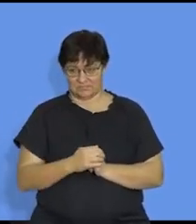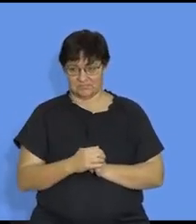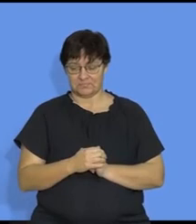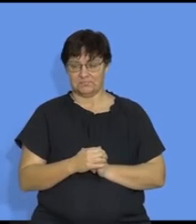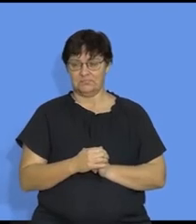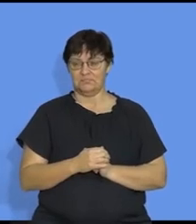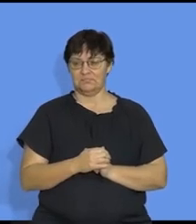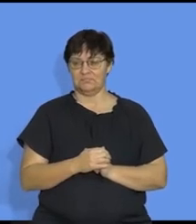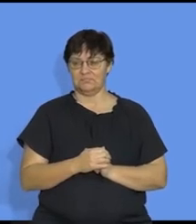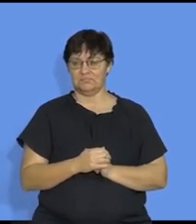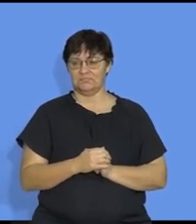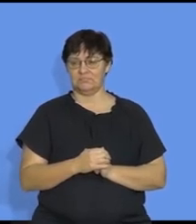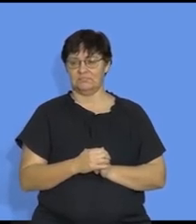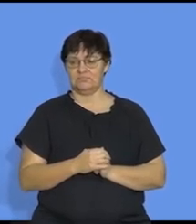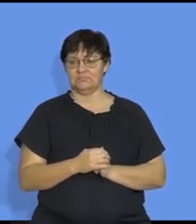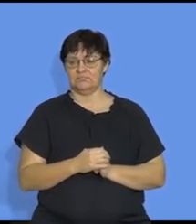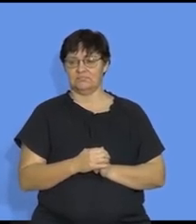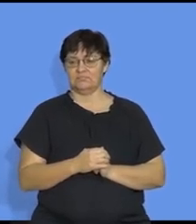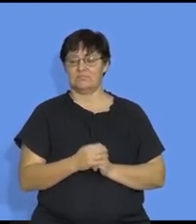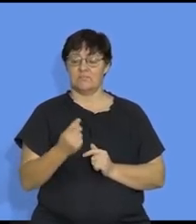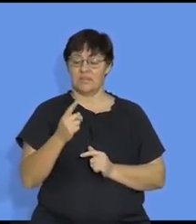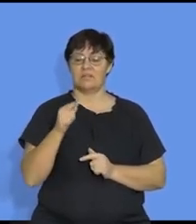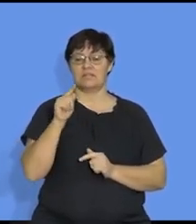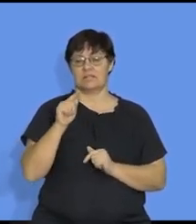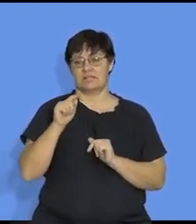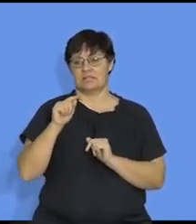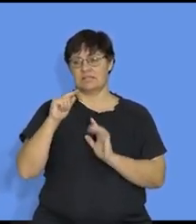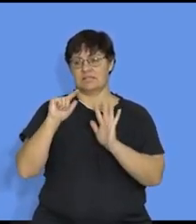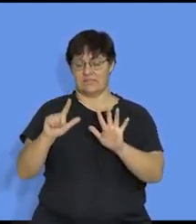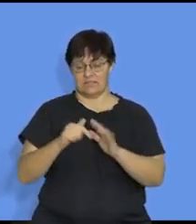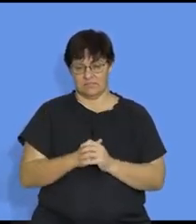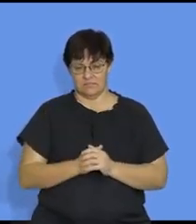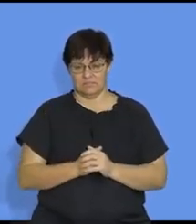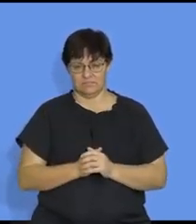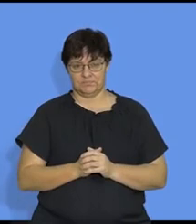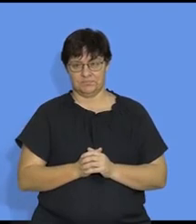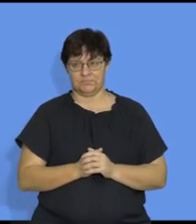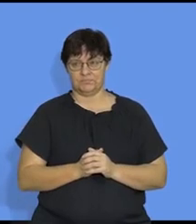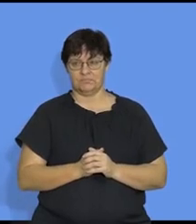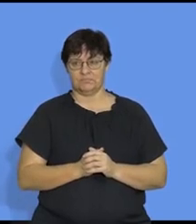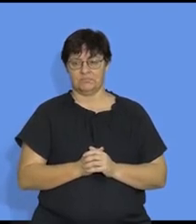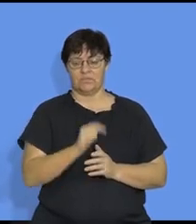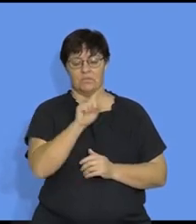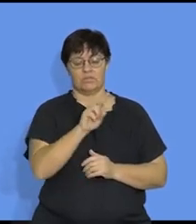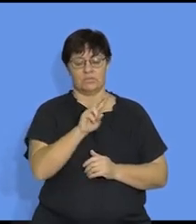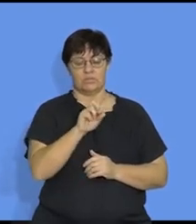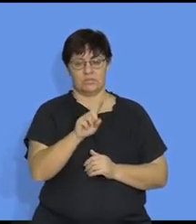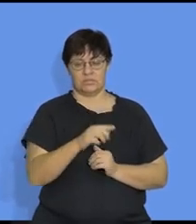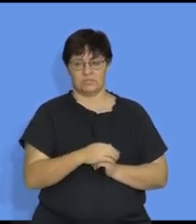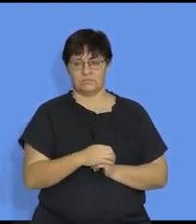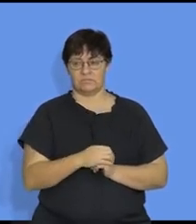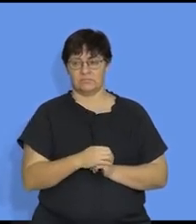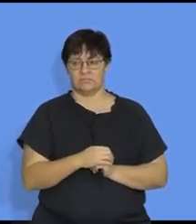sequence. So going back to the calculation, it's going to be times 7. So the next line will